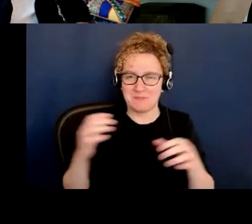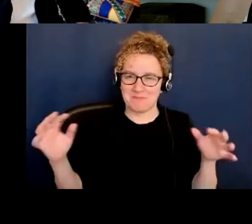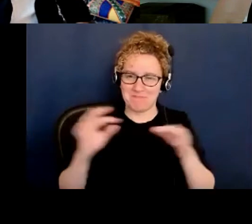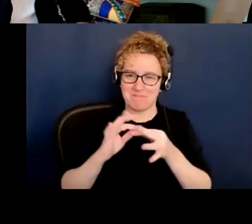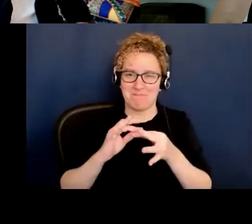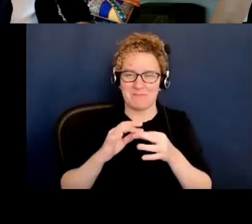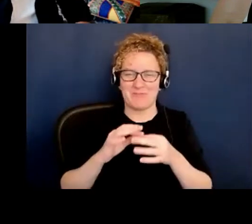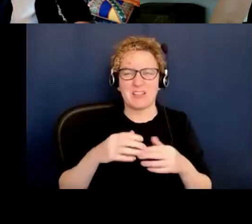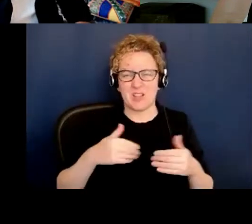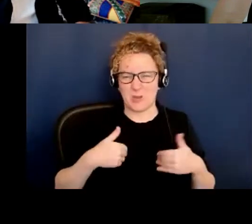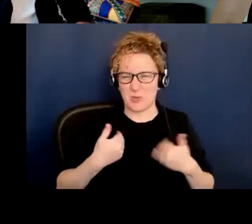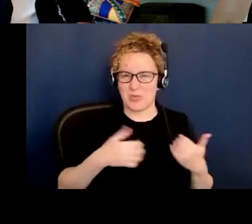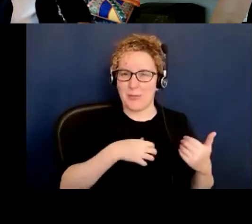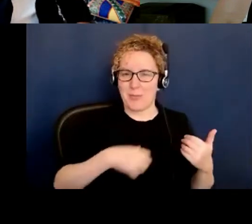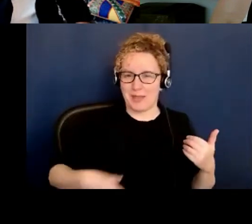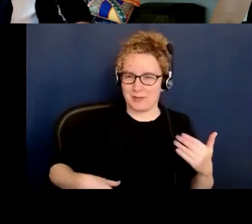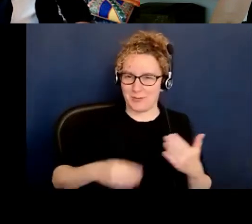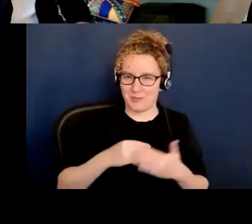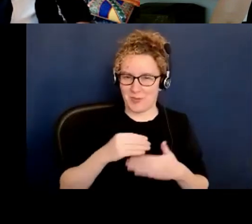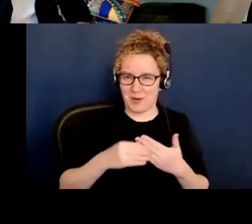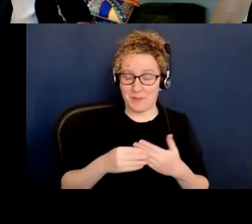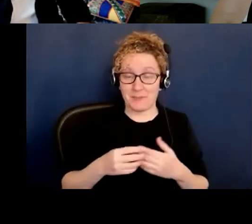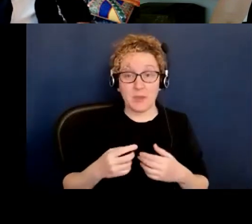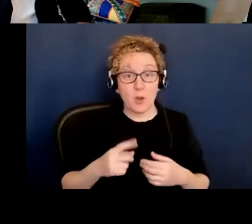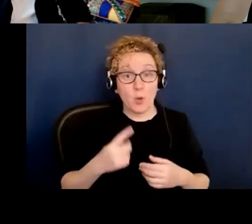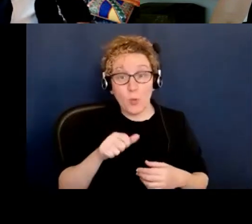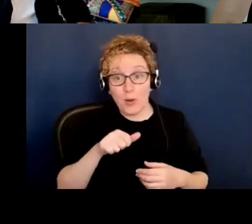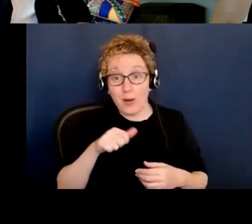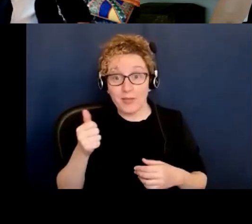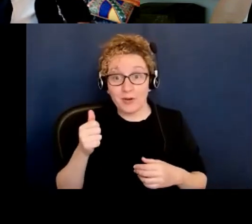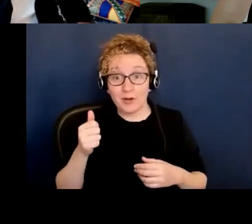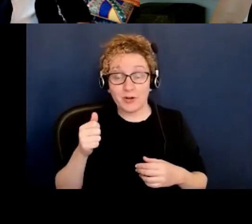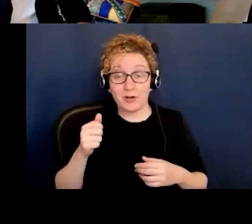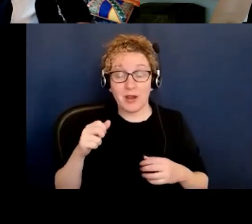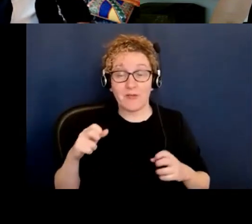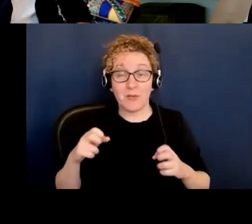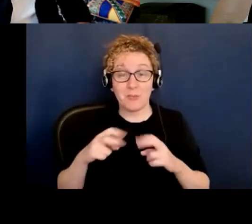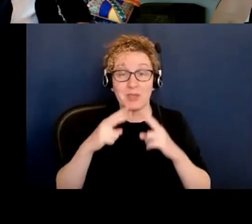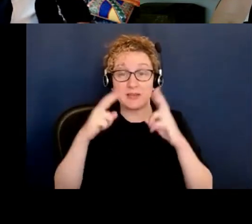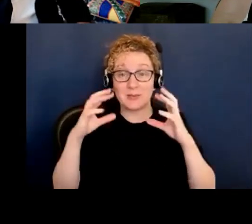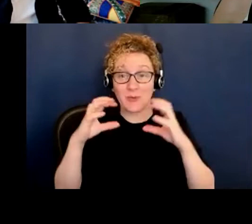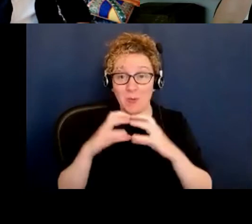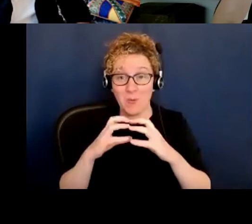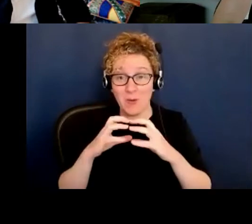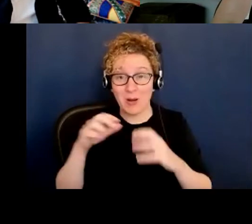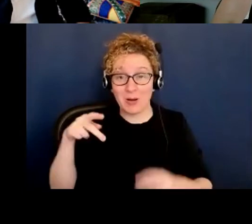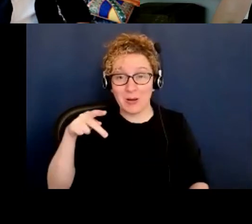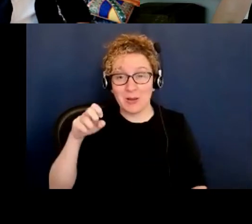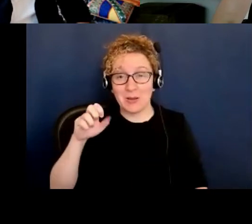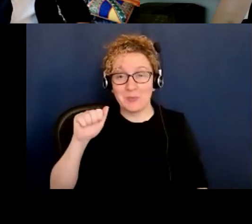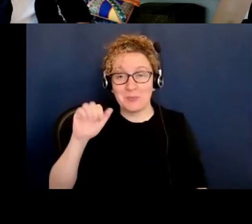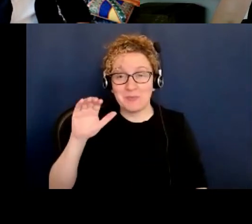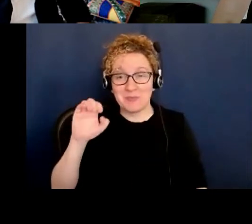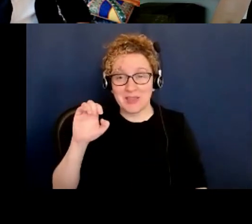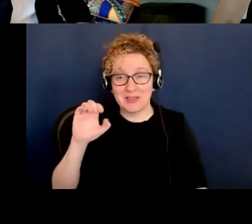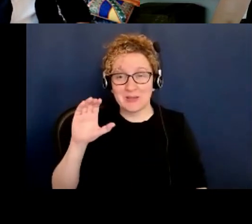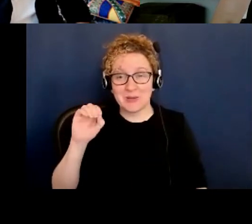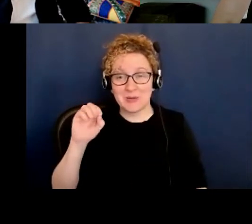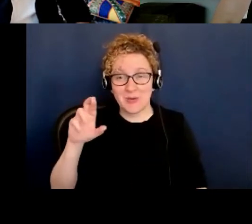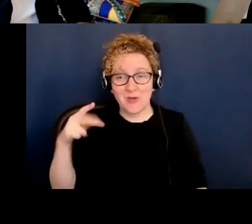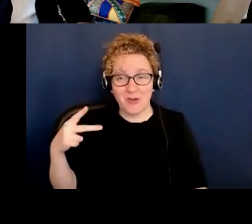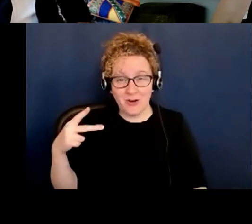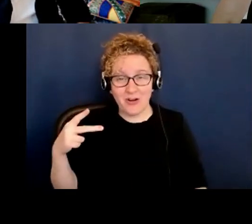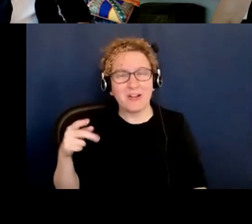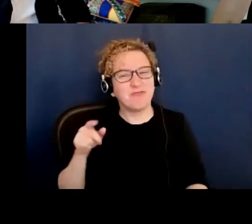forward to featuring is, she actually volunteered in the Peace Corps after a 30-year extensive career in education, and had some aging